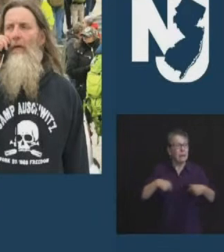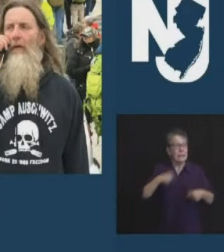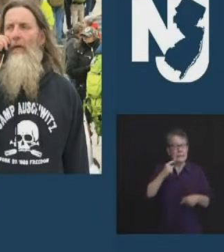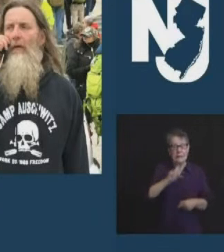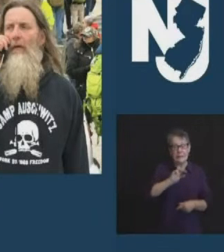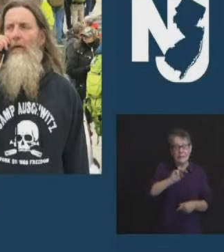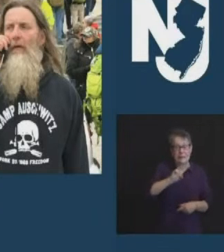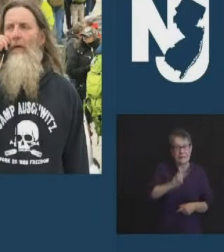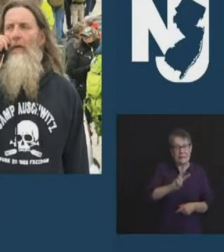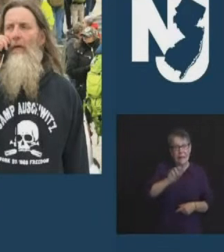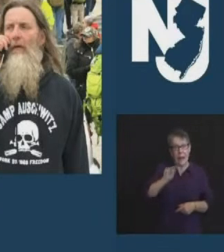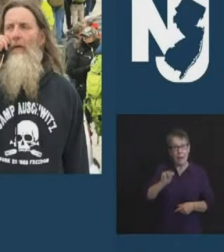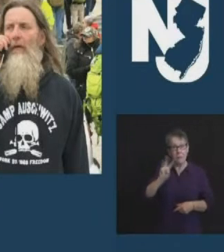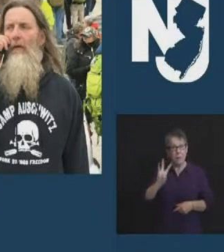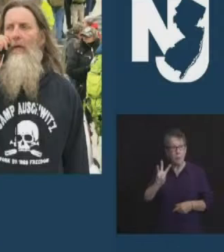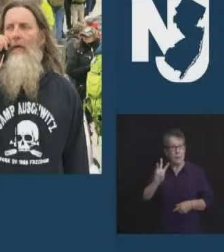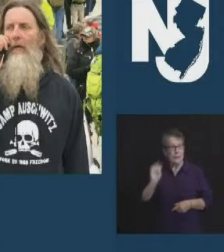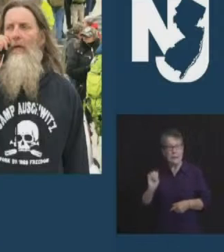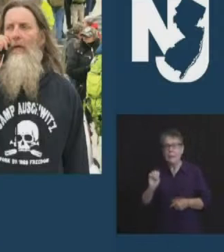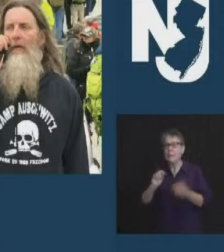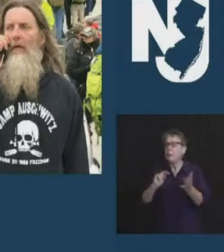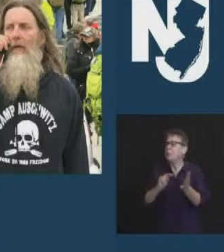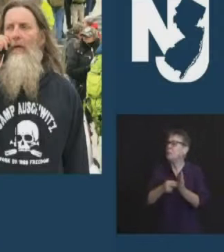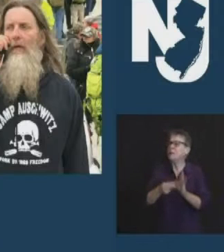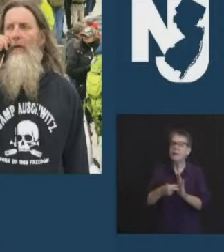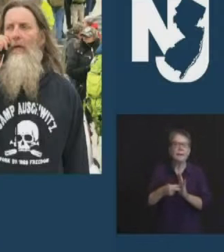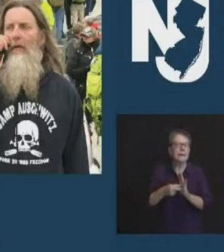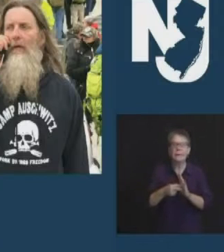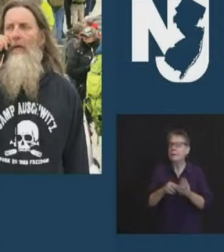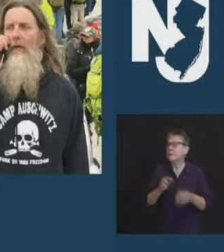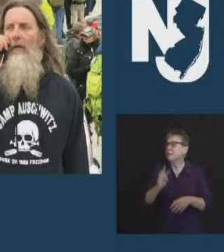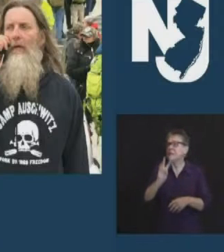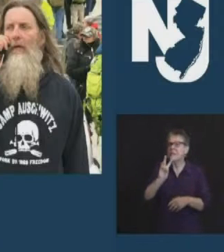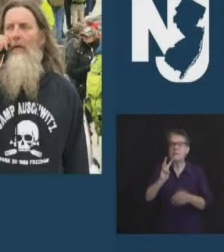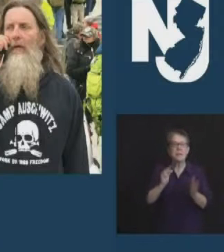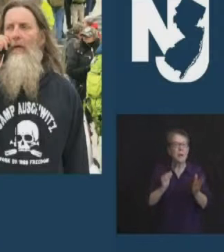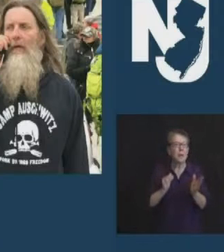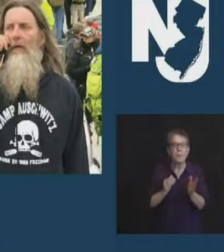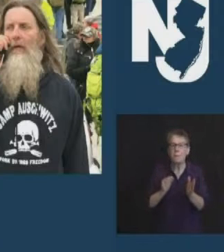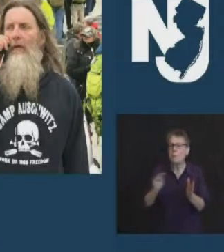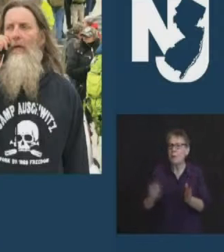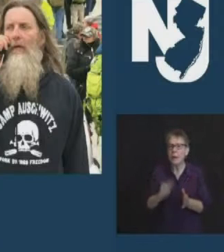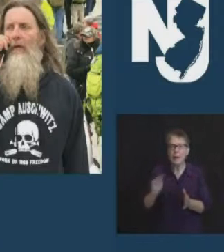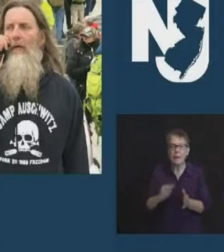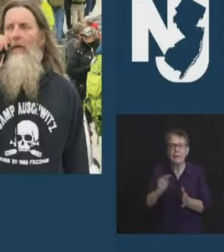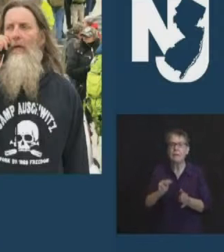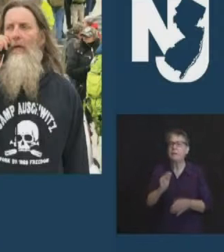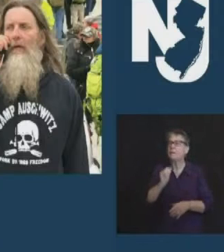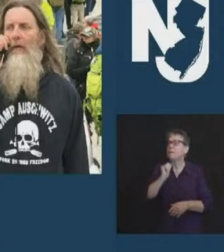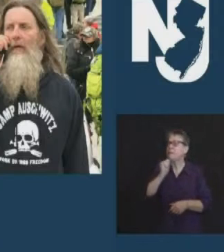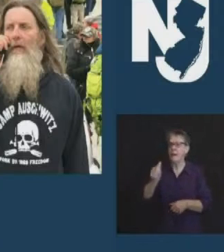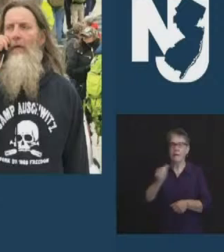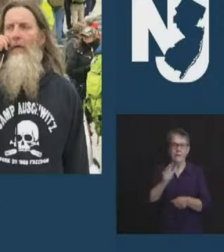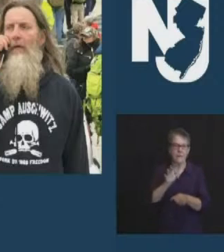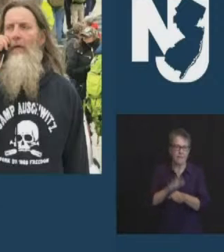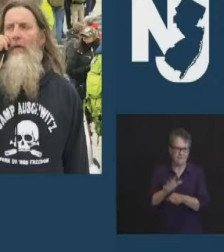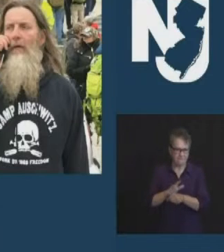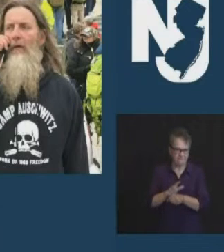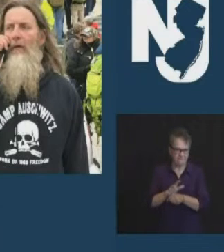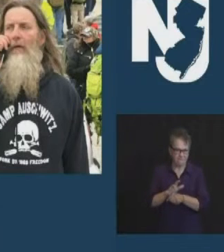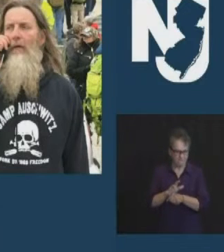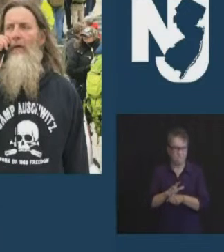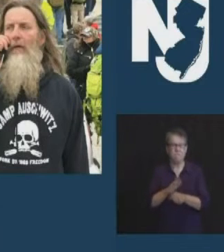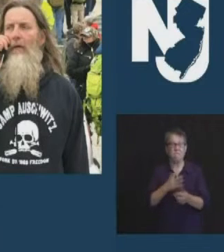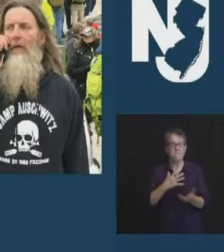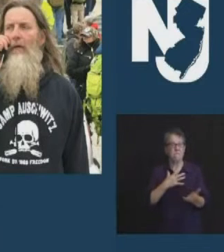enough. That's the number plus or minus. I suspect it's far more plus of Jews killed